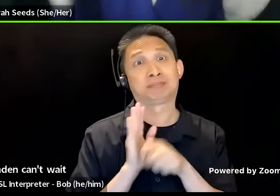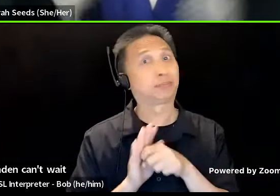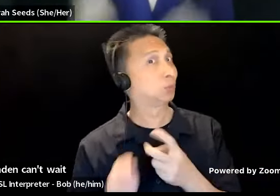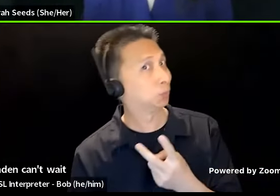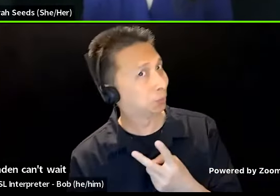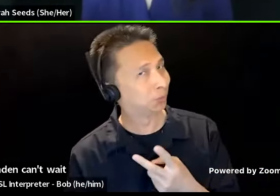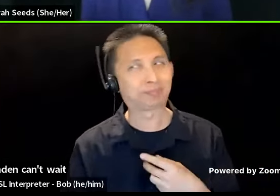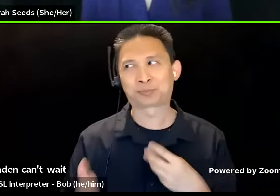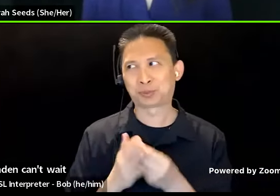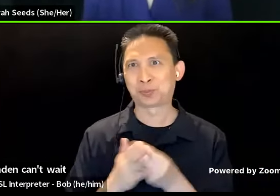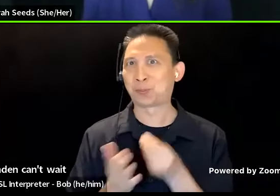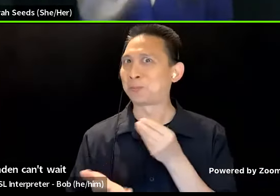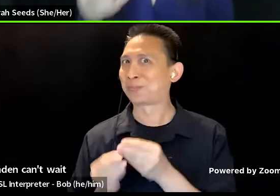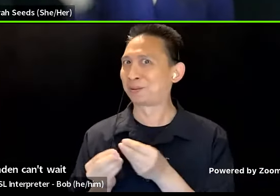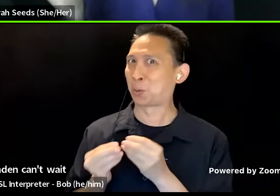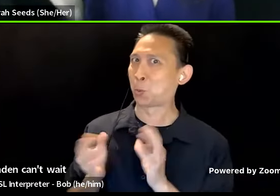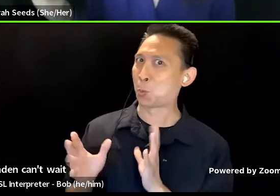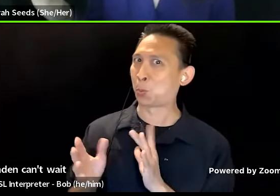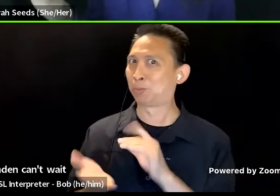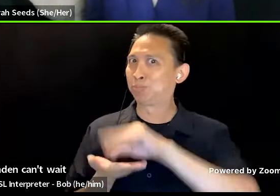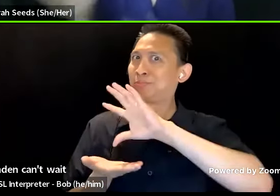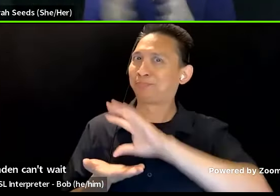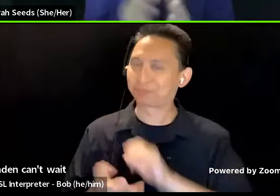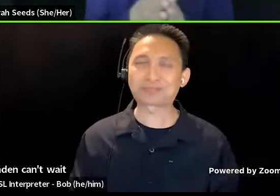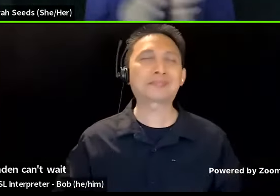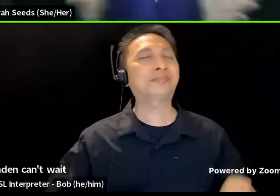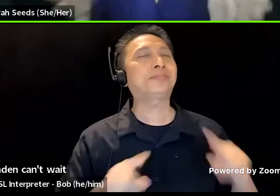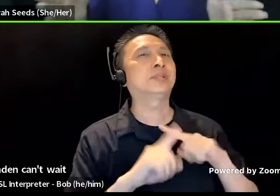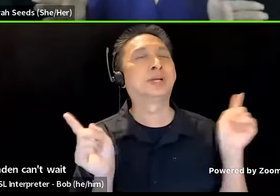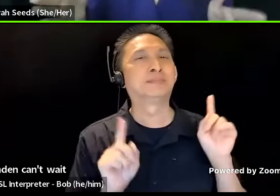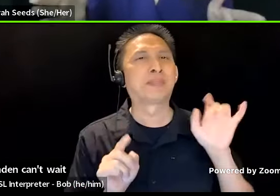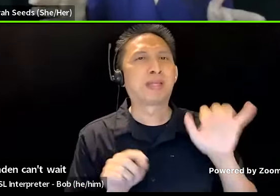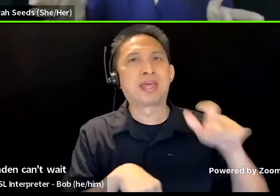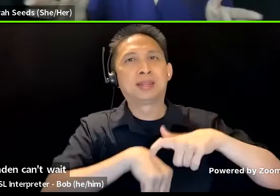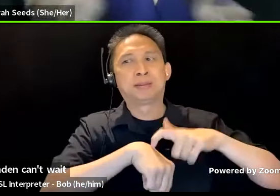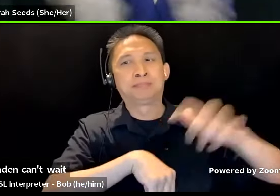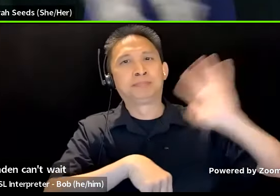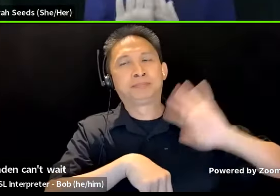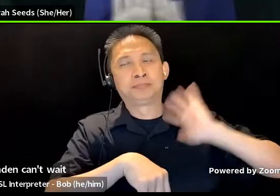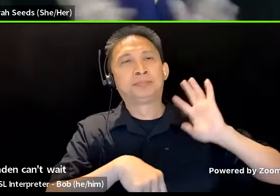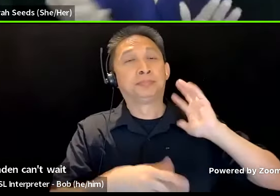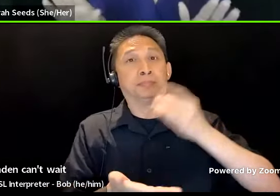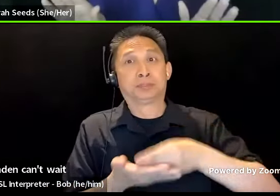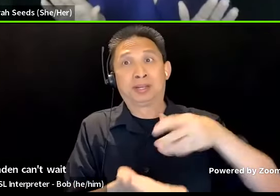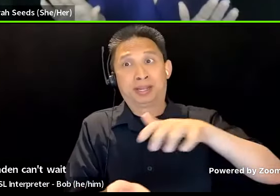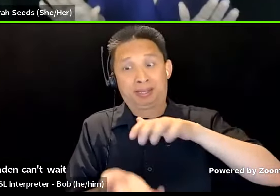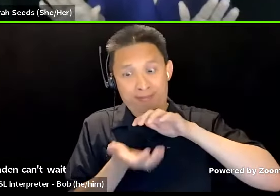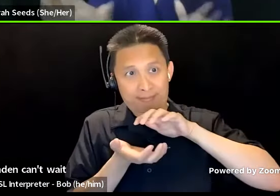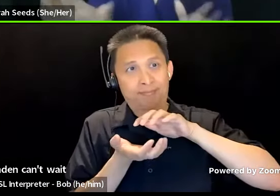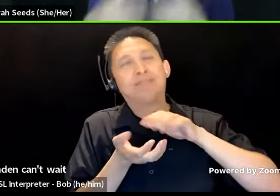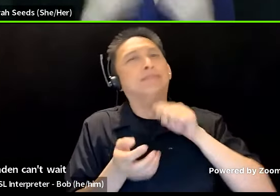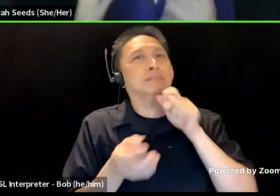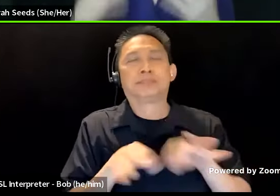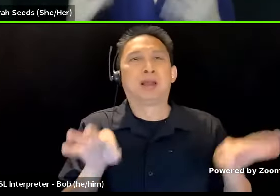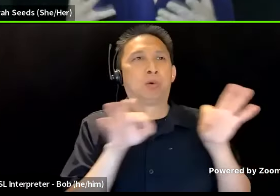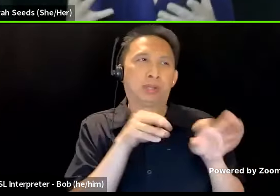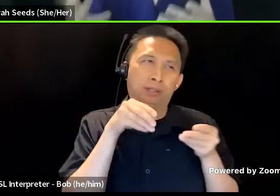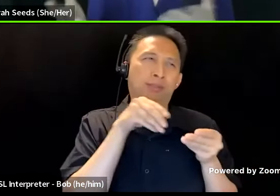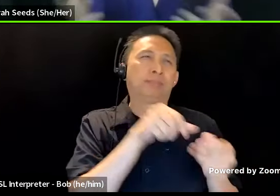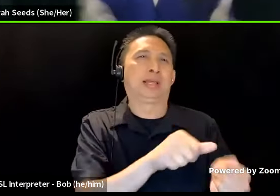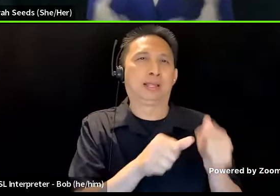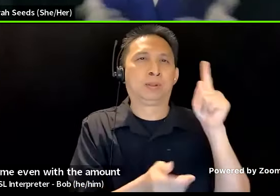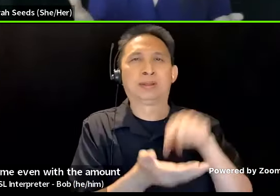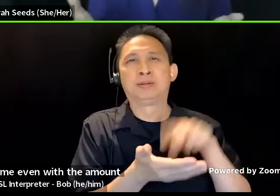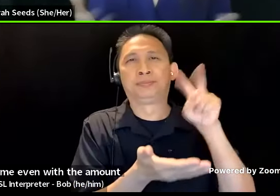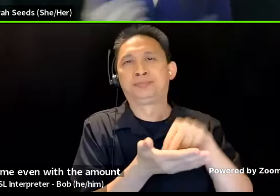bigger budget. It'll be lit. But at that time, even with the amount that we got, it was just not worth it to spend like thousands and thousands a